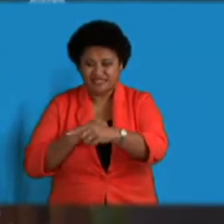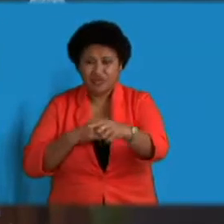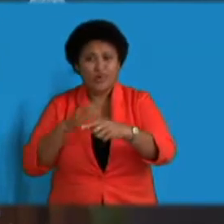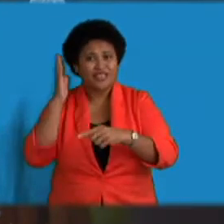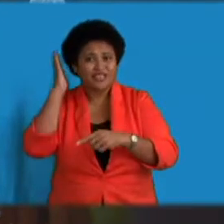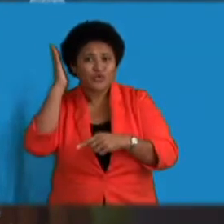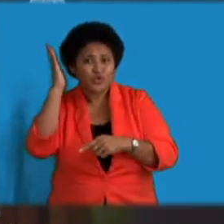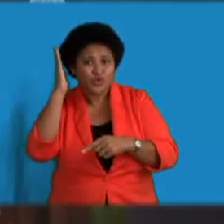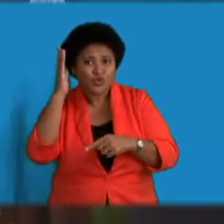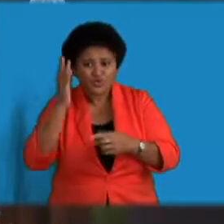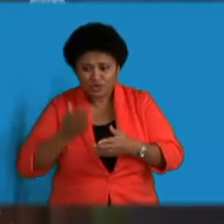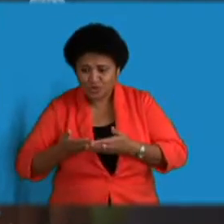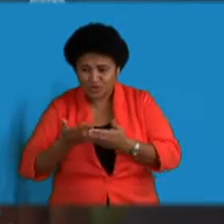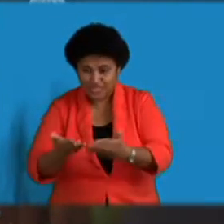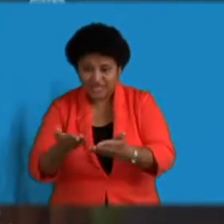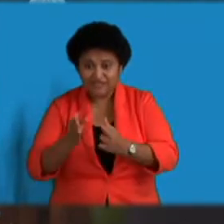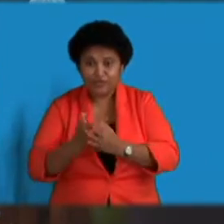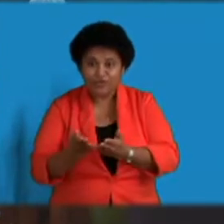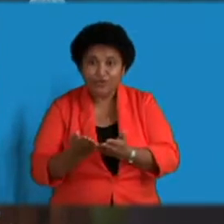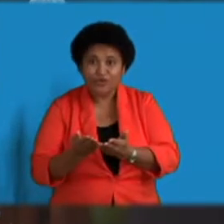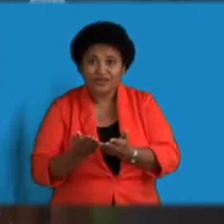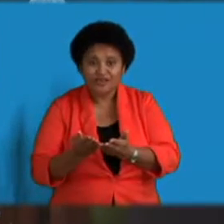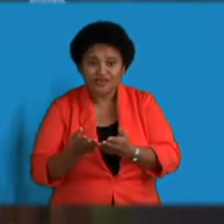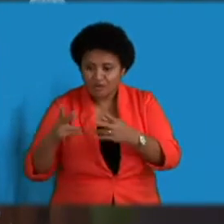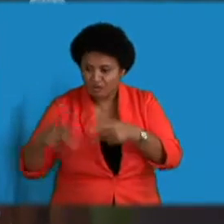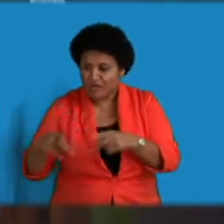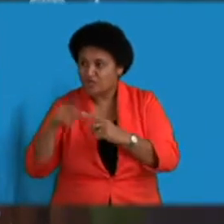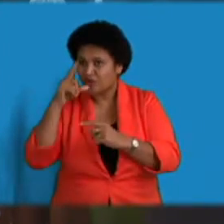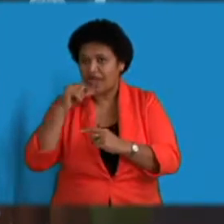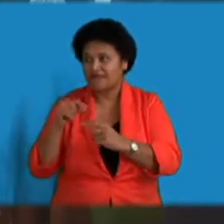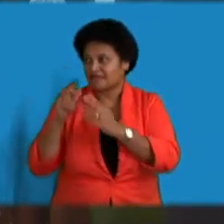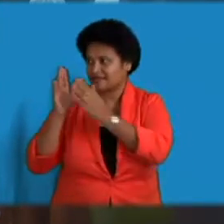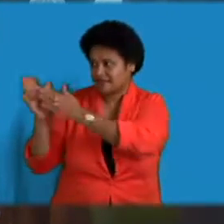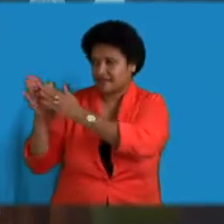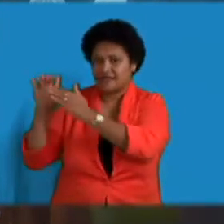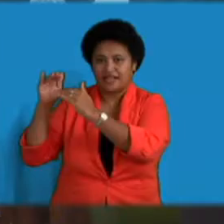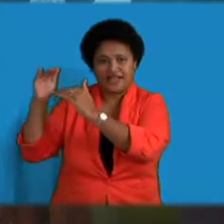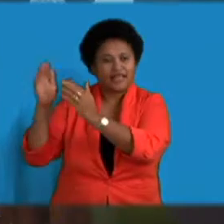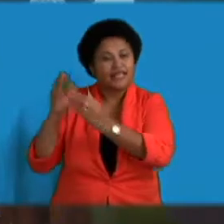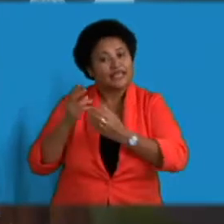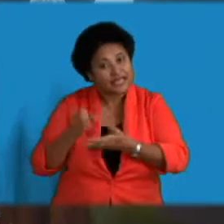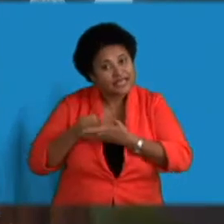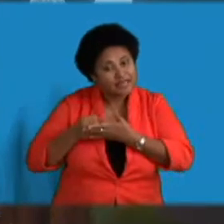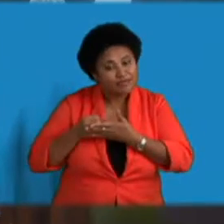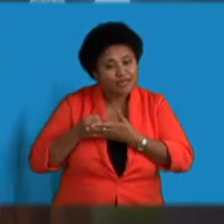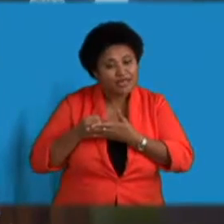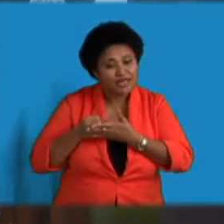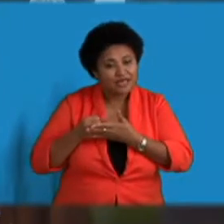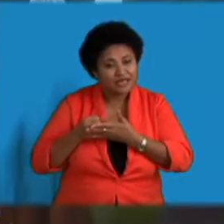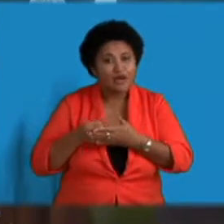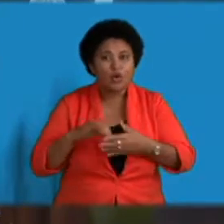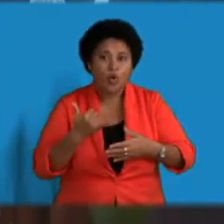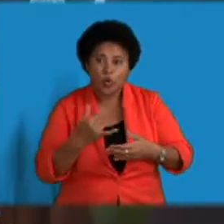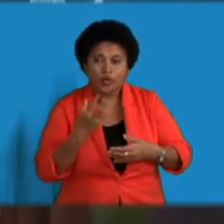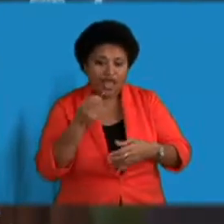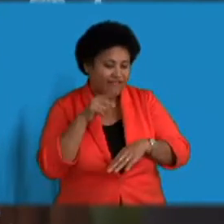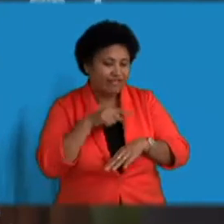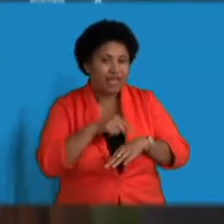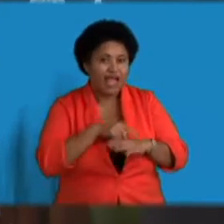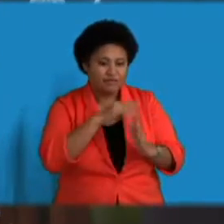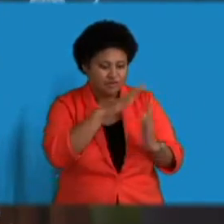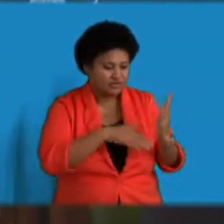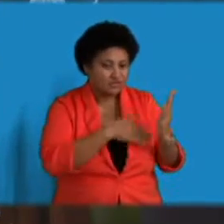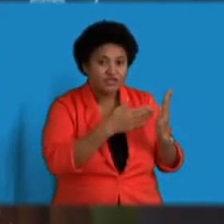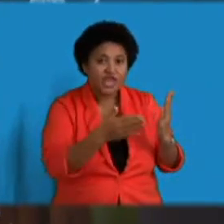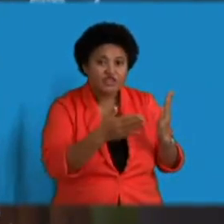down and sit and read. And also, we can allow teachers to set up dedicated time in the timetable